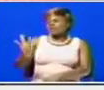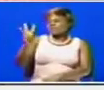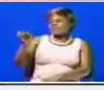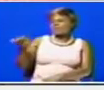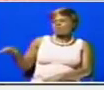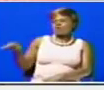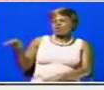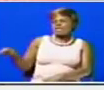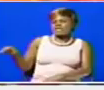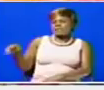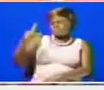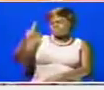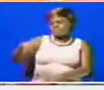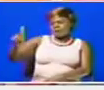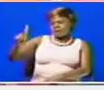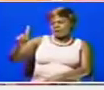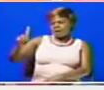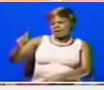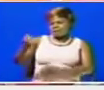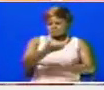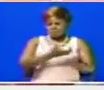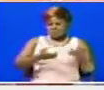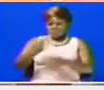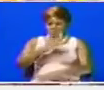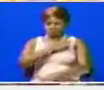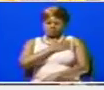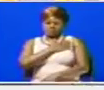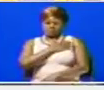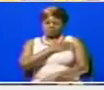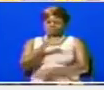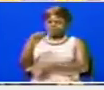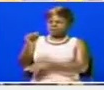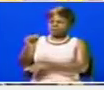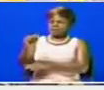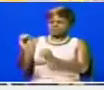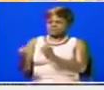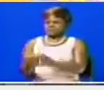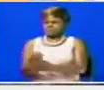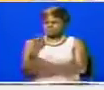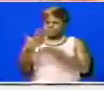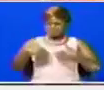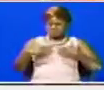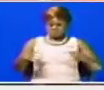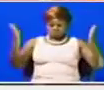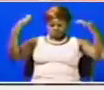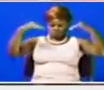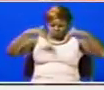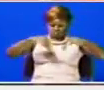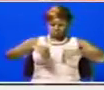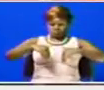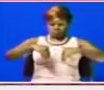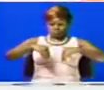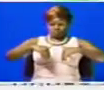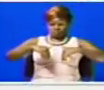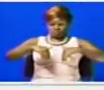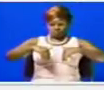morning, the assembly approved the motion crafted by NASA that calls for establishment of People's Assembly in their